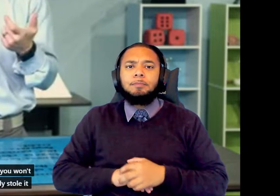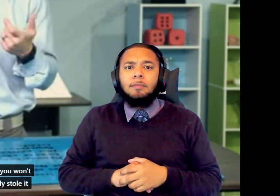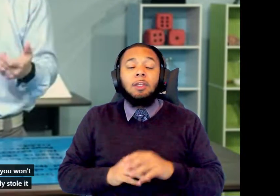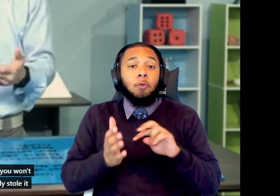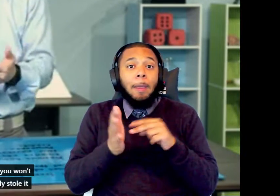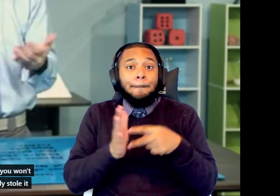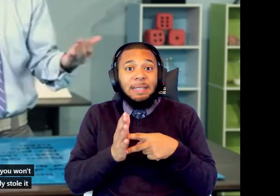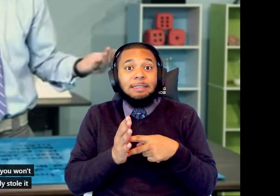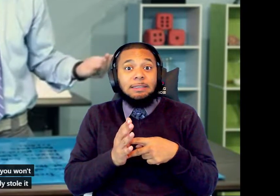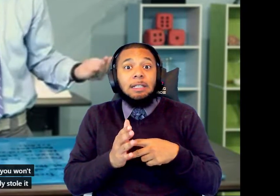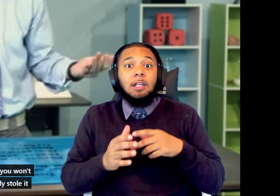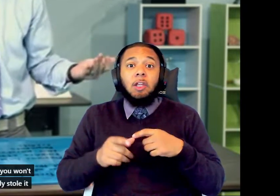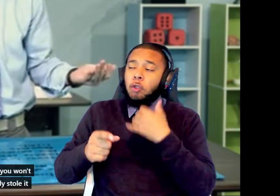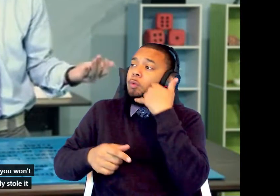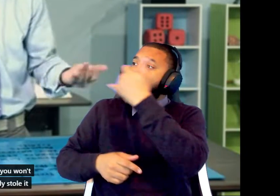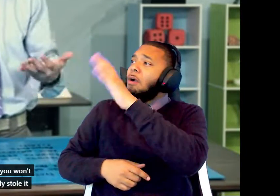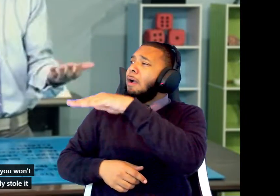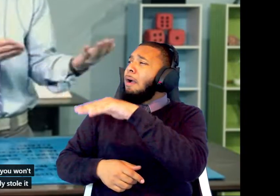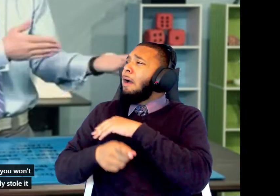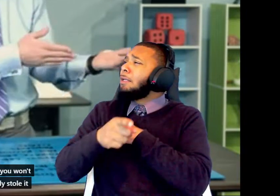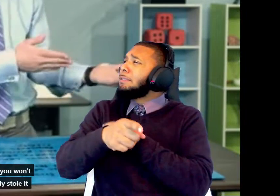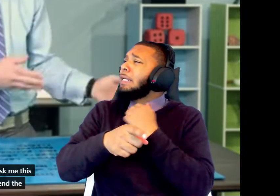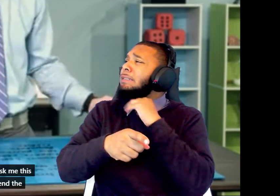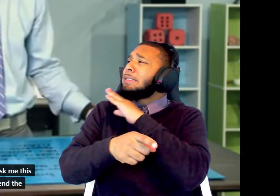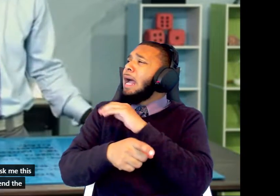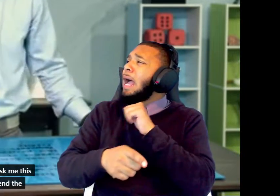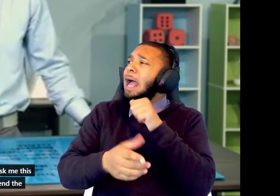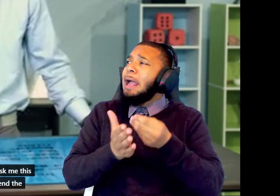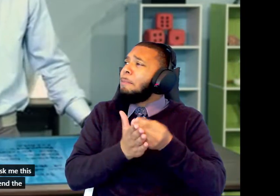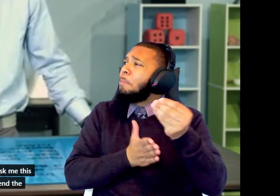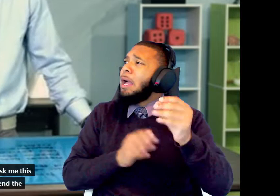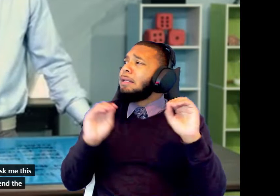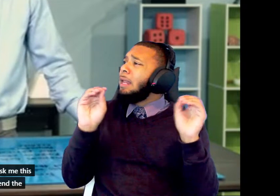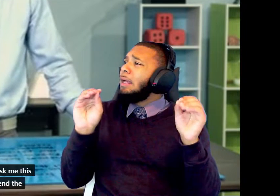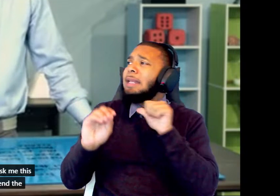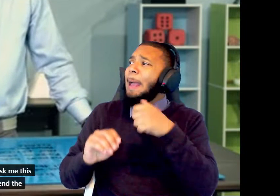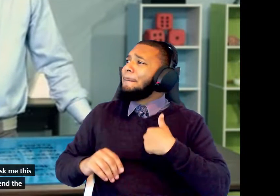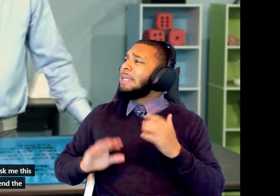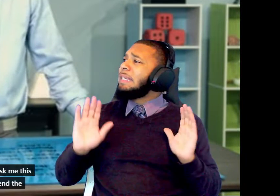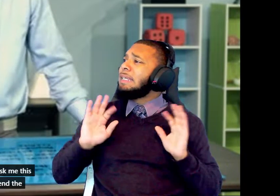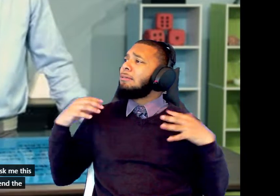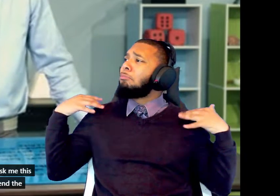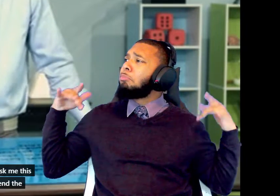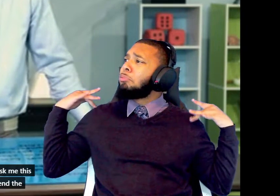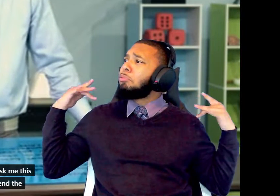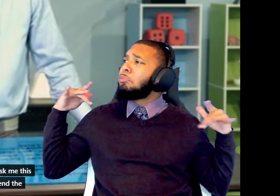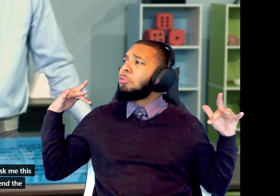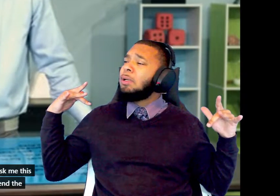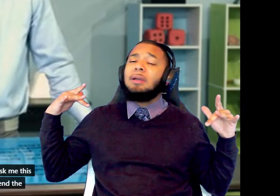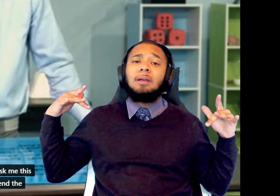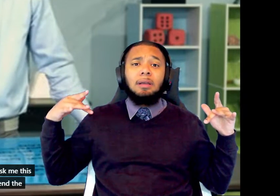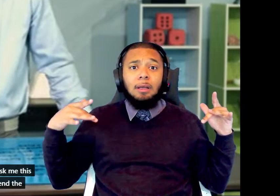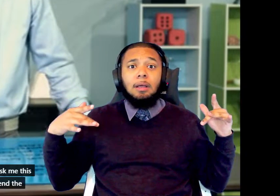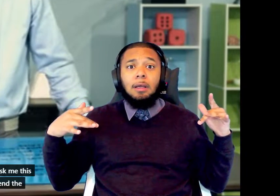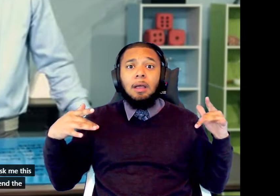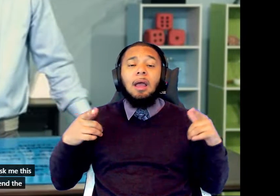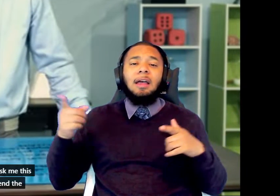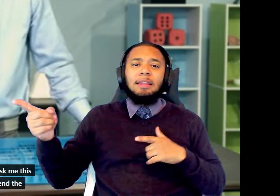that $200. You won't owe that $200 because somebody stole it from you. Now, I've had people ask me this in the